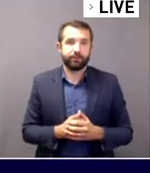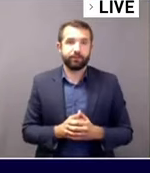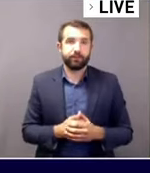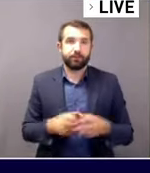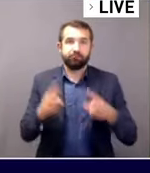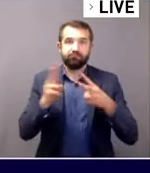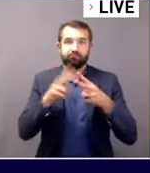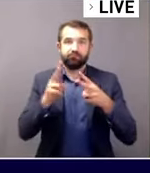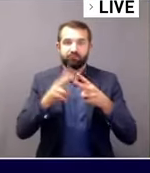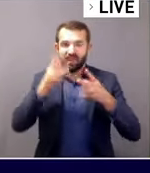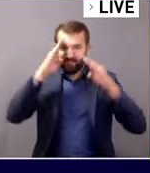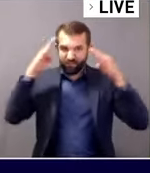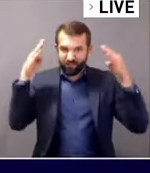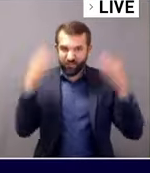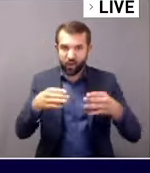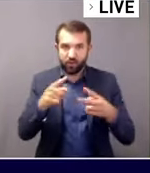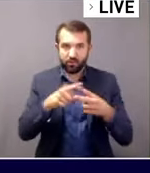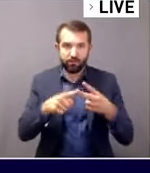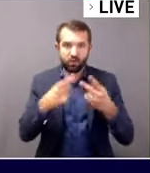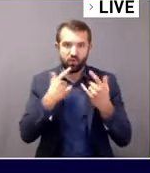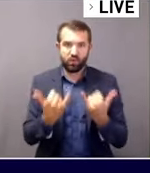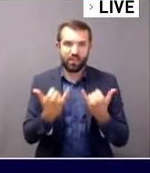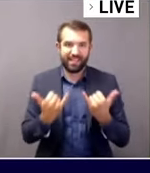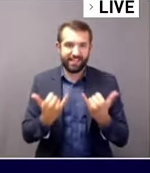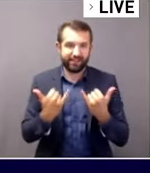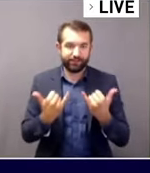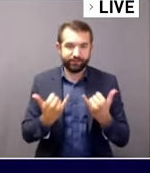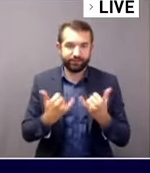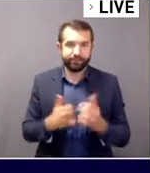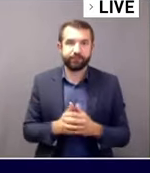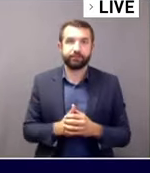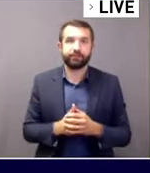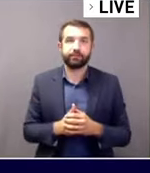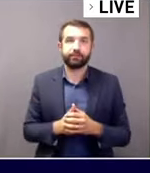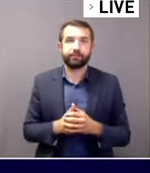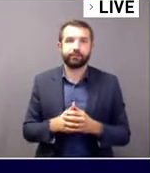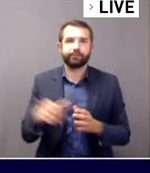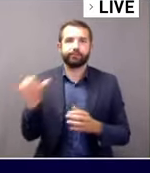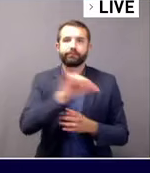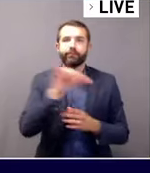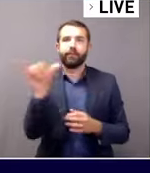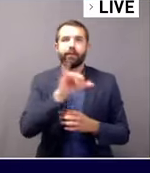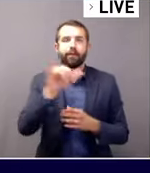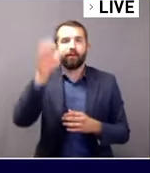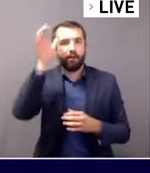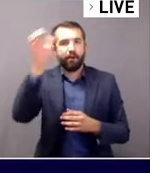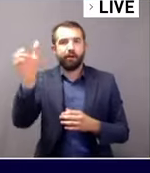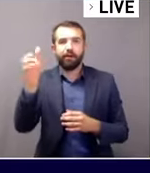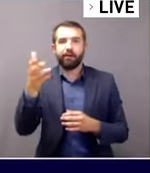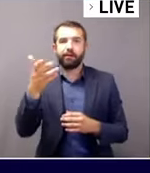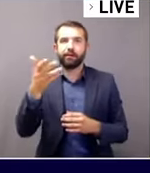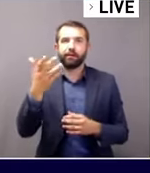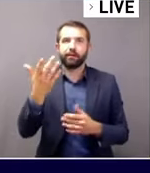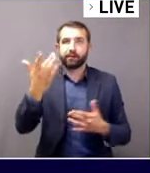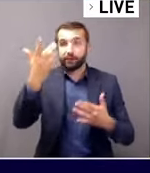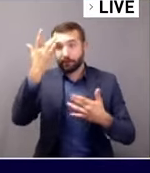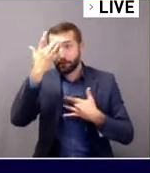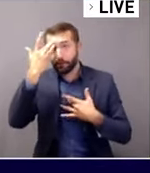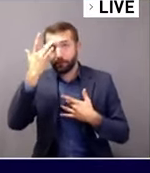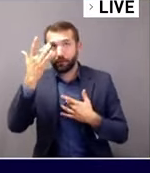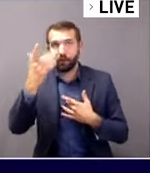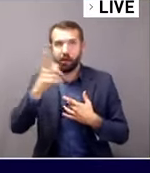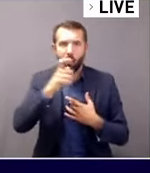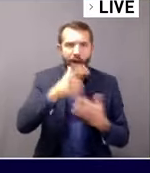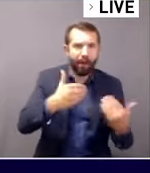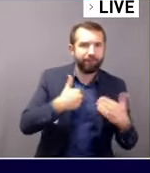our investigation, Patrick. Again, it's kind of the same schema writ large. Where did the virus come from and who might it have been transmitted